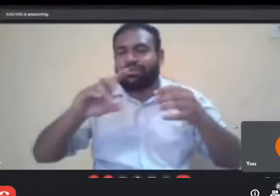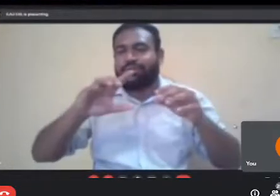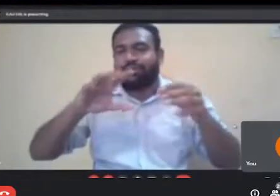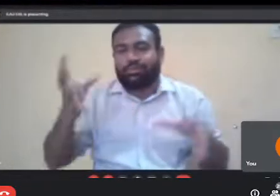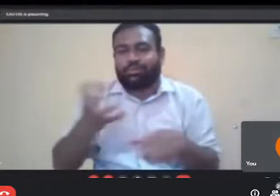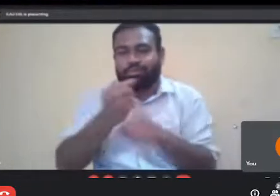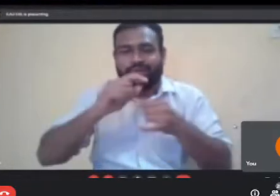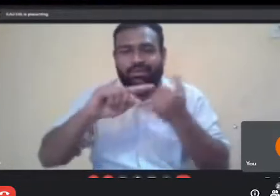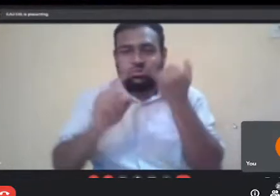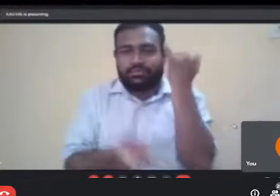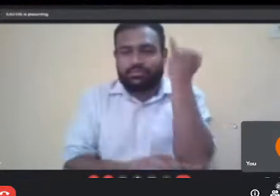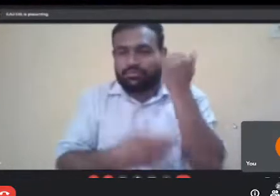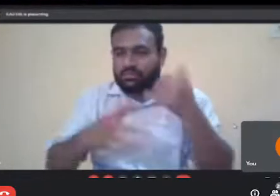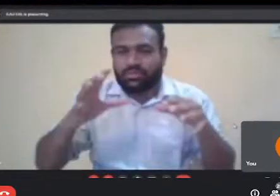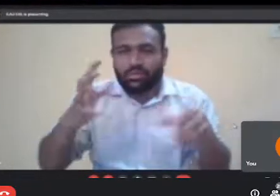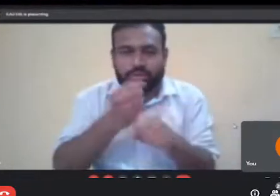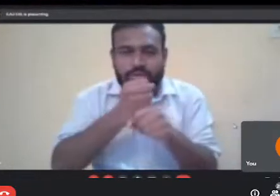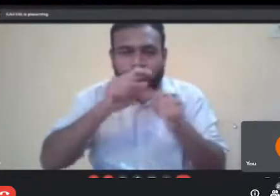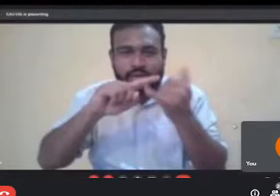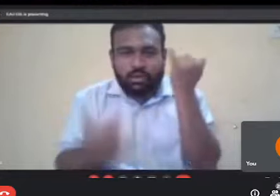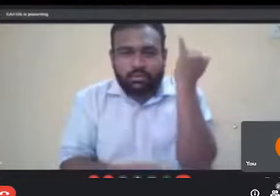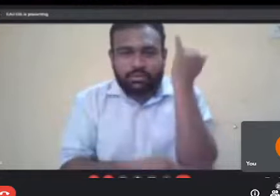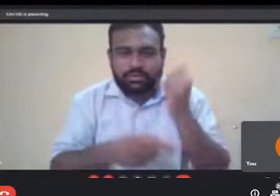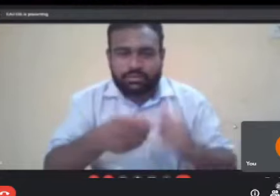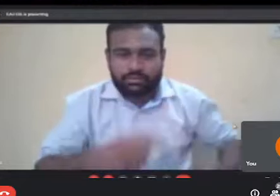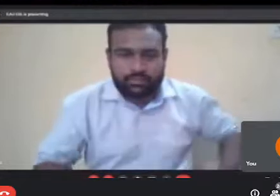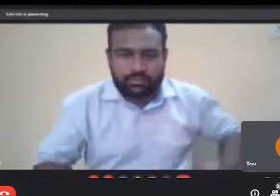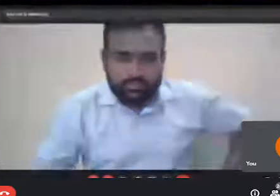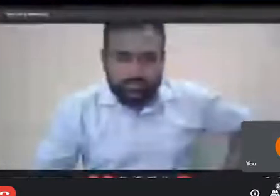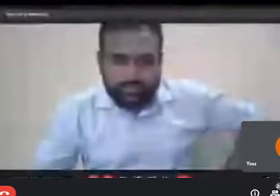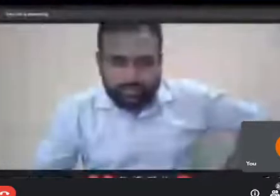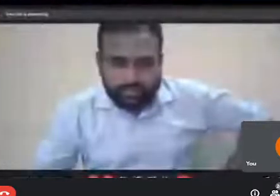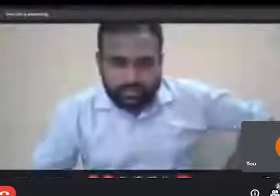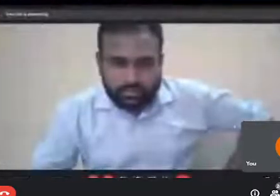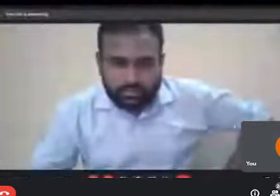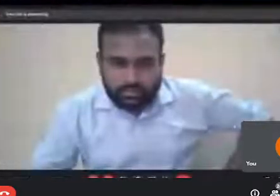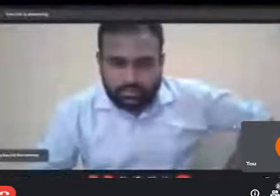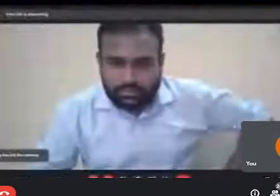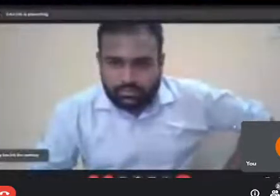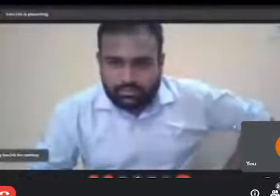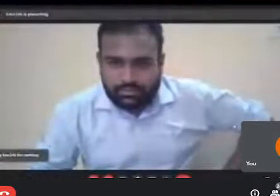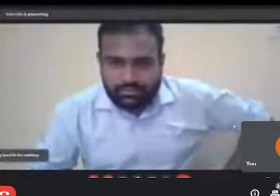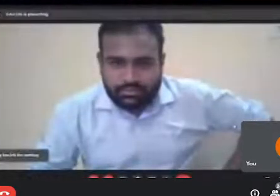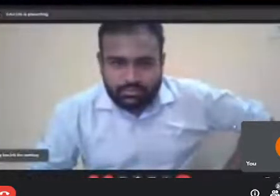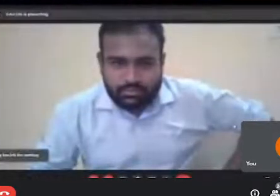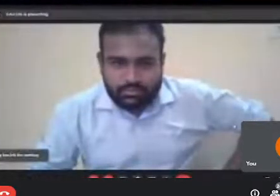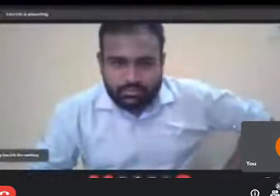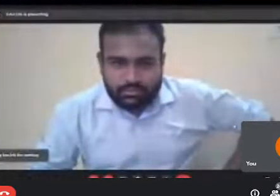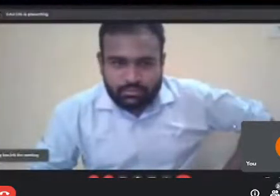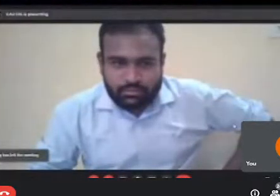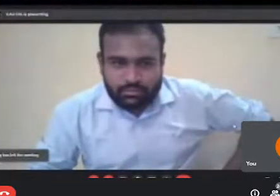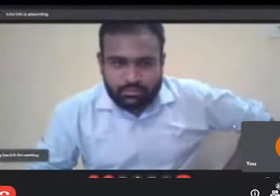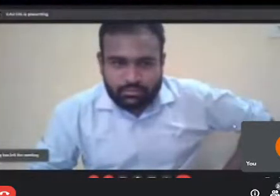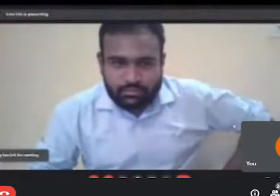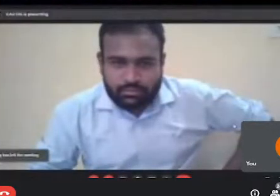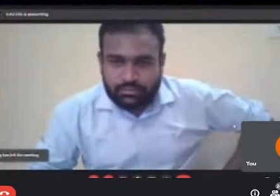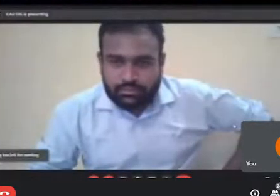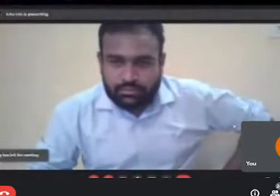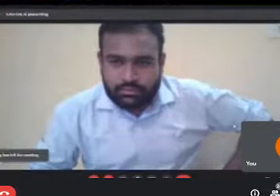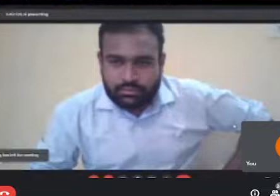Yeah, this one. All right. Anyway, Deepu says can we just go to the conclusions and observations slide, please? The last